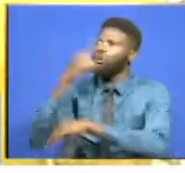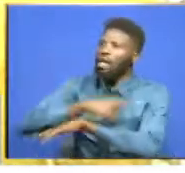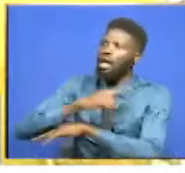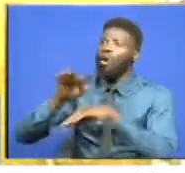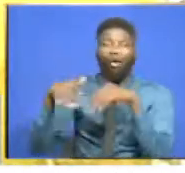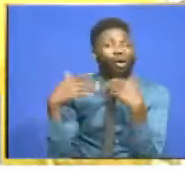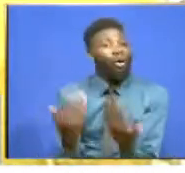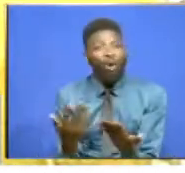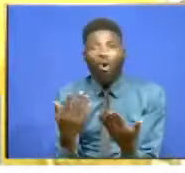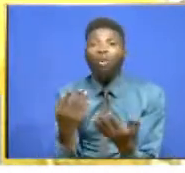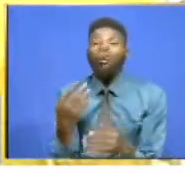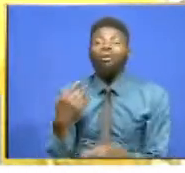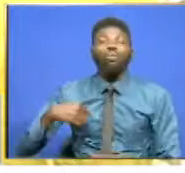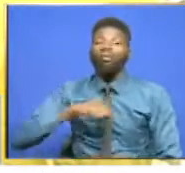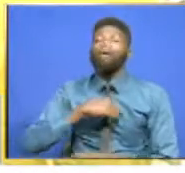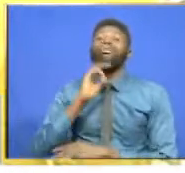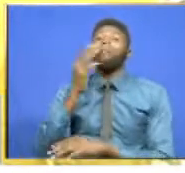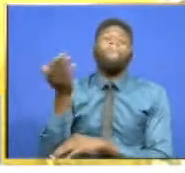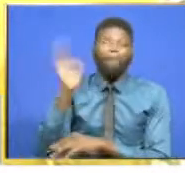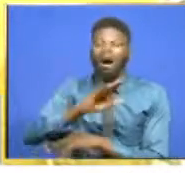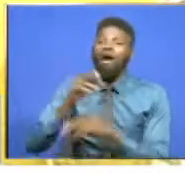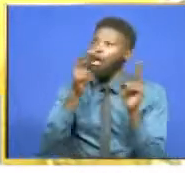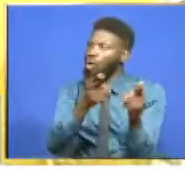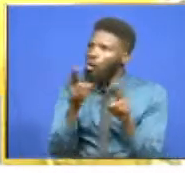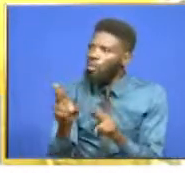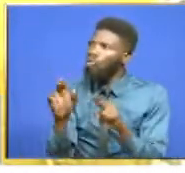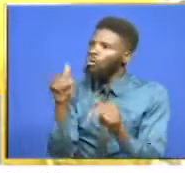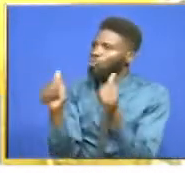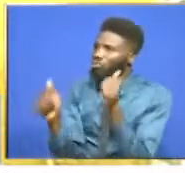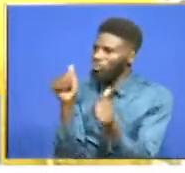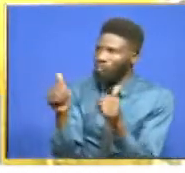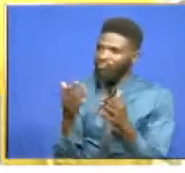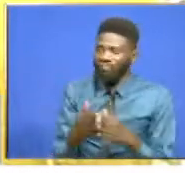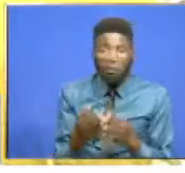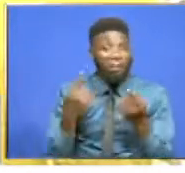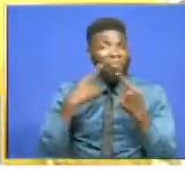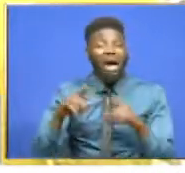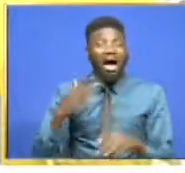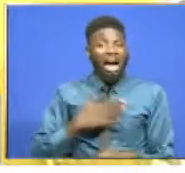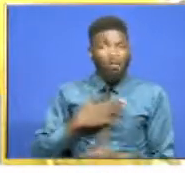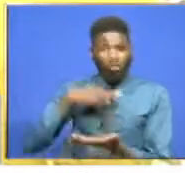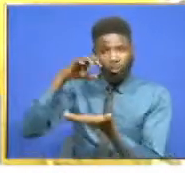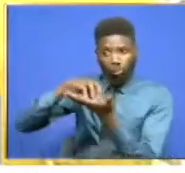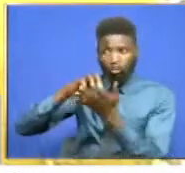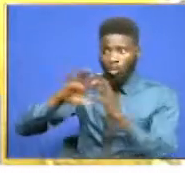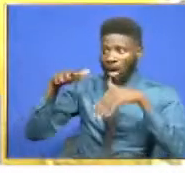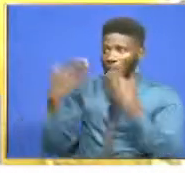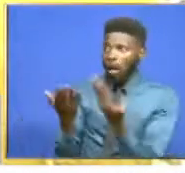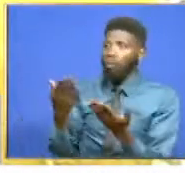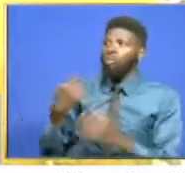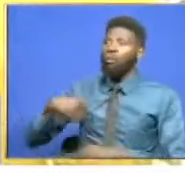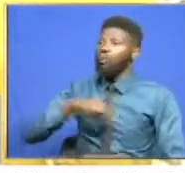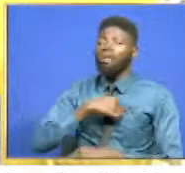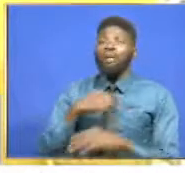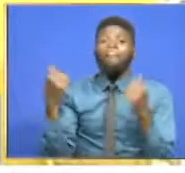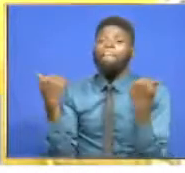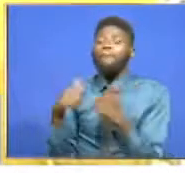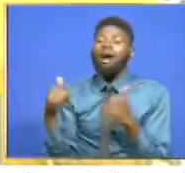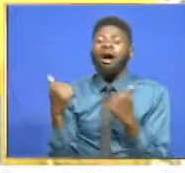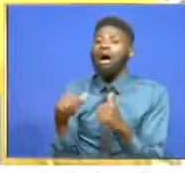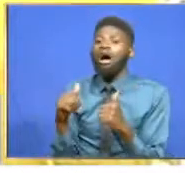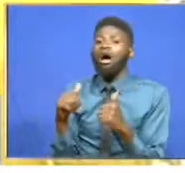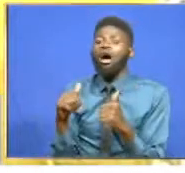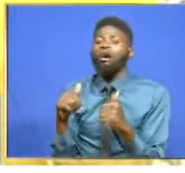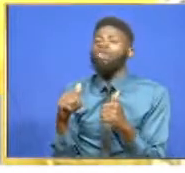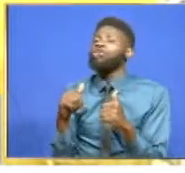is it going, are we going back to? But based on the circumstances, since we are not yet out of partial kind of lockdown and we are